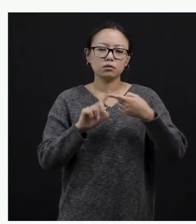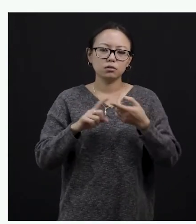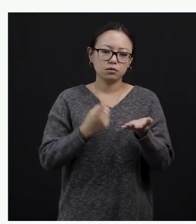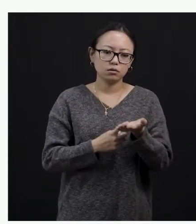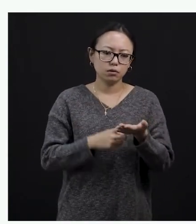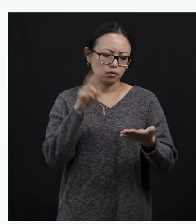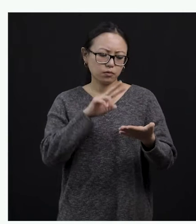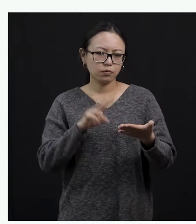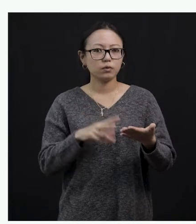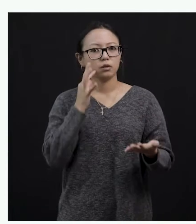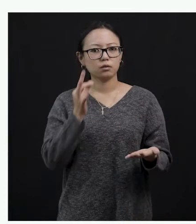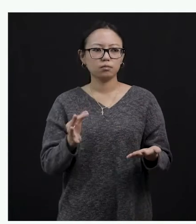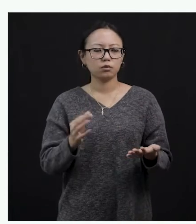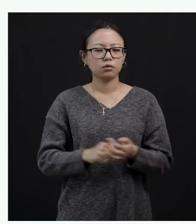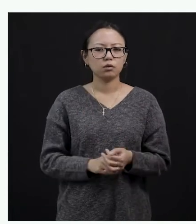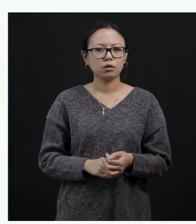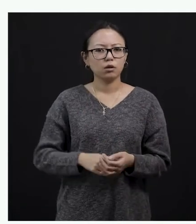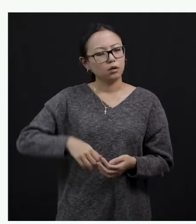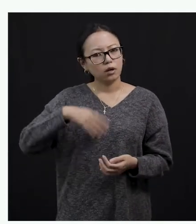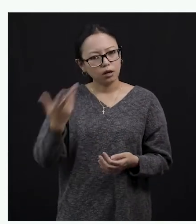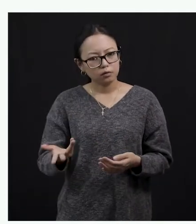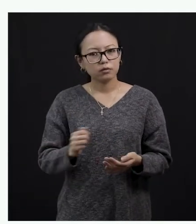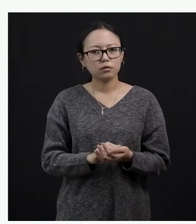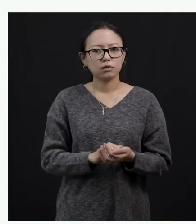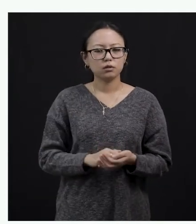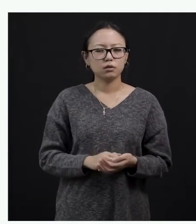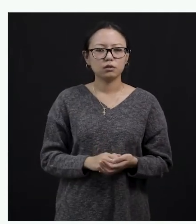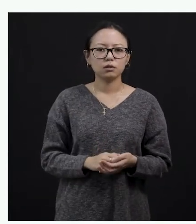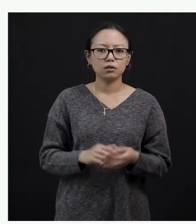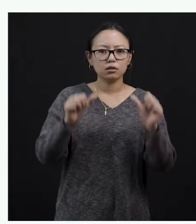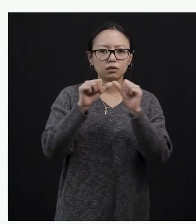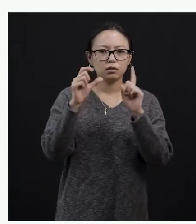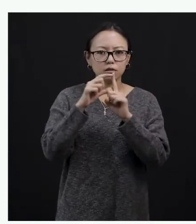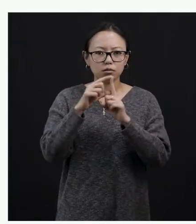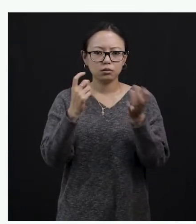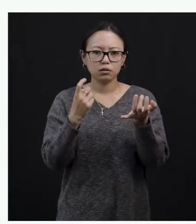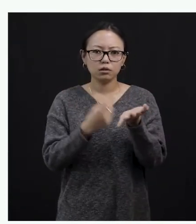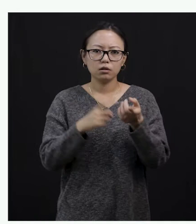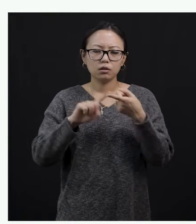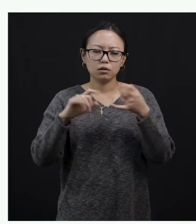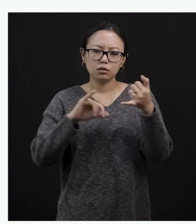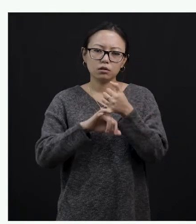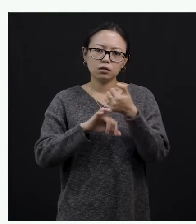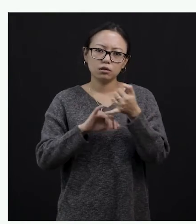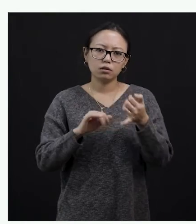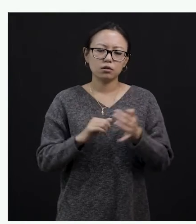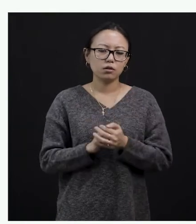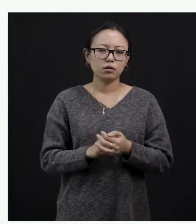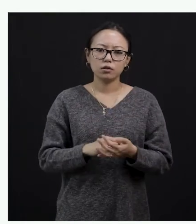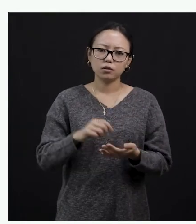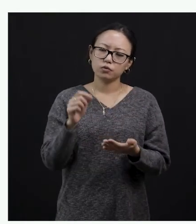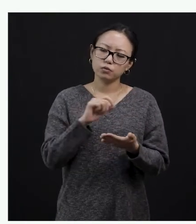Okay, after you are done, you will write the address. So you will put the letter, fold it